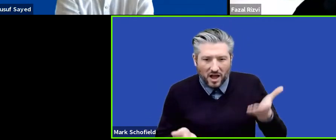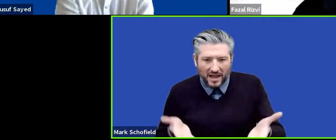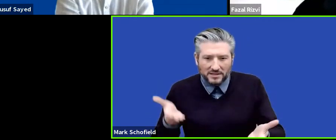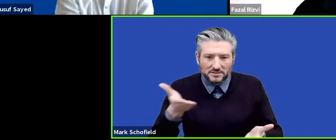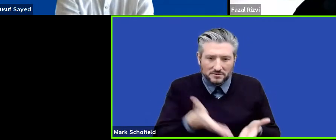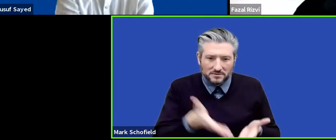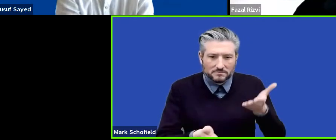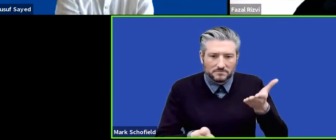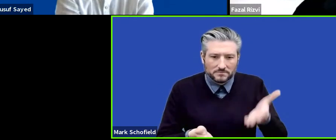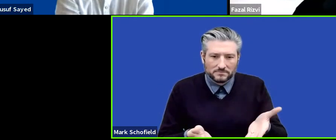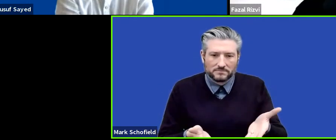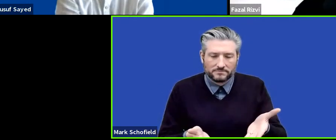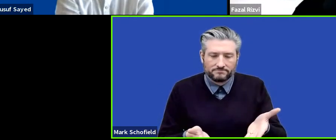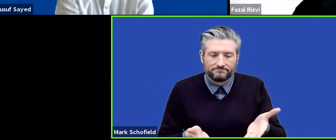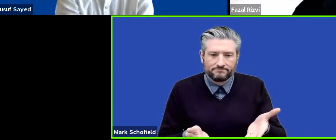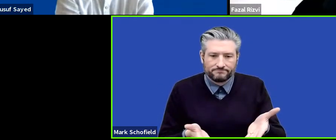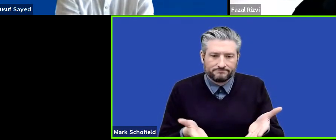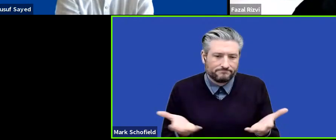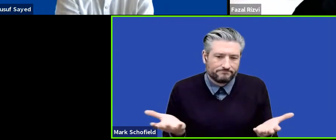these